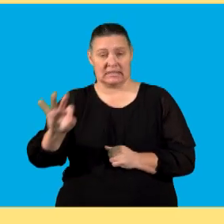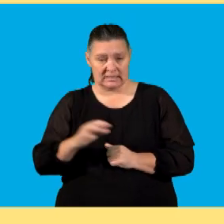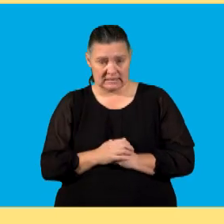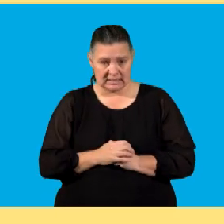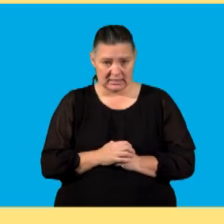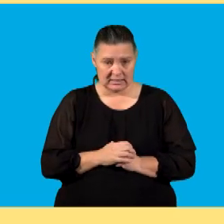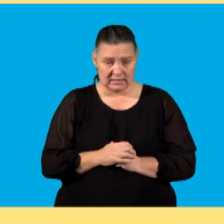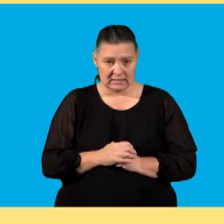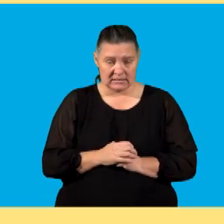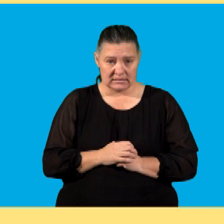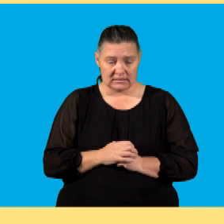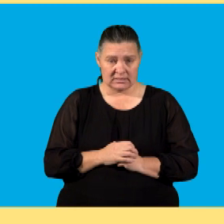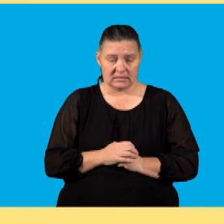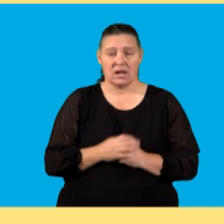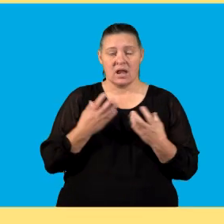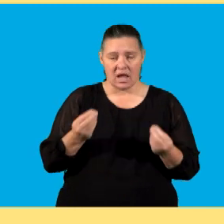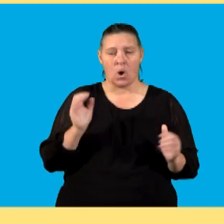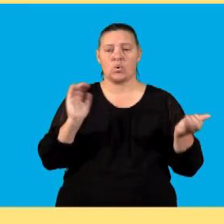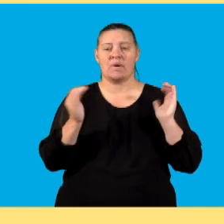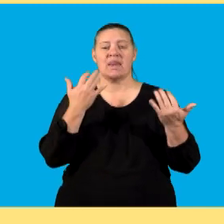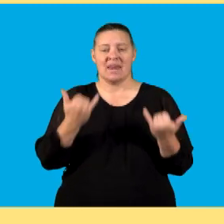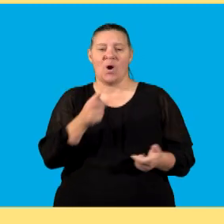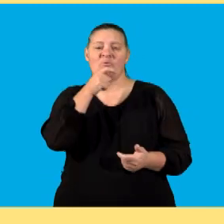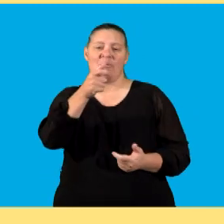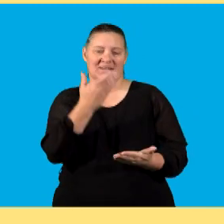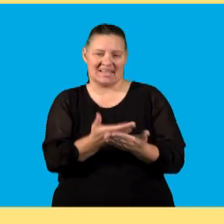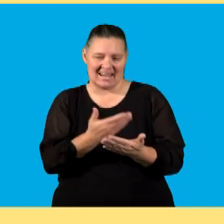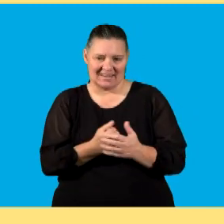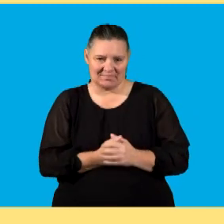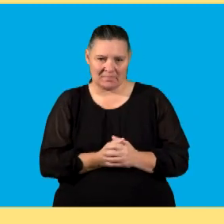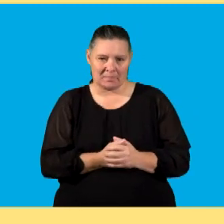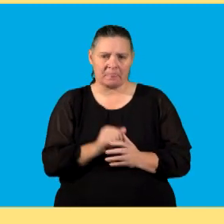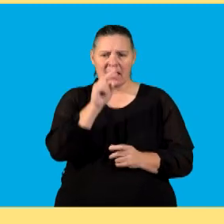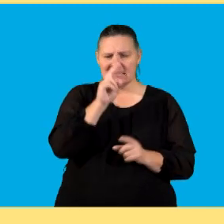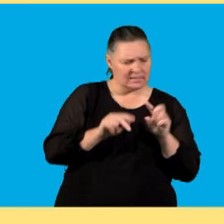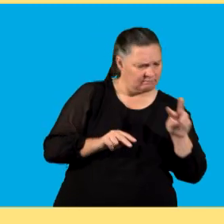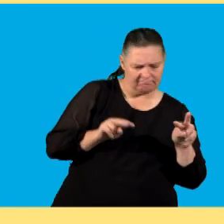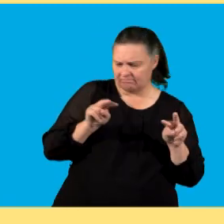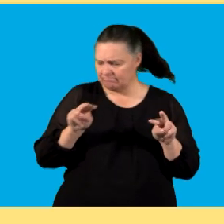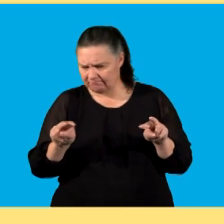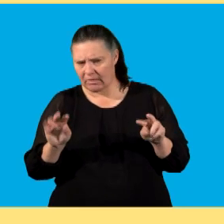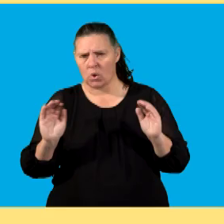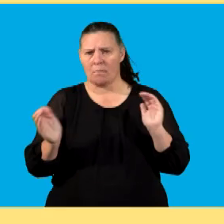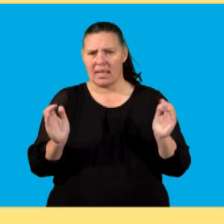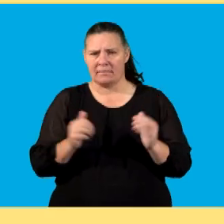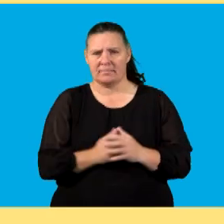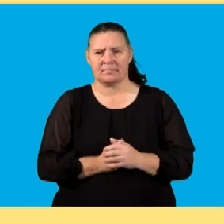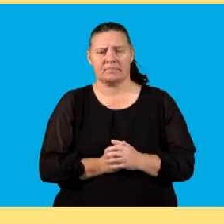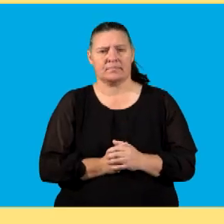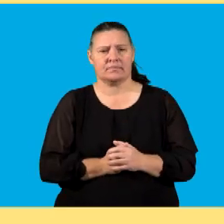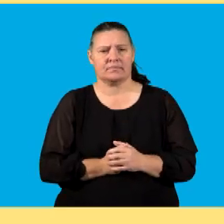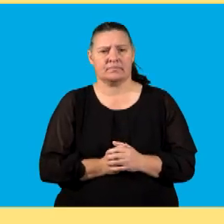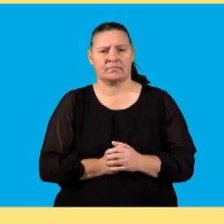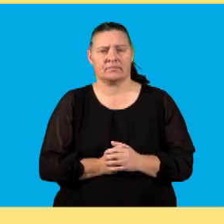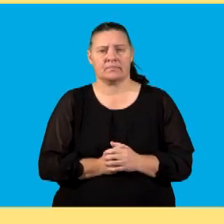compare. Then we can comment. Let us go and see if we can do that.